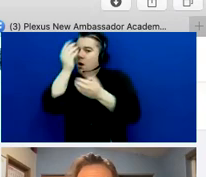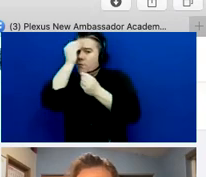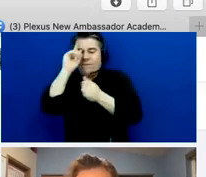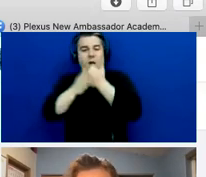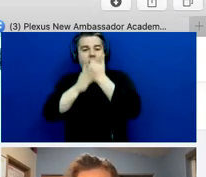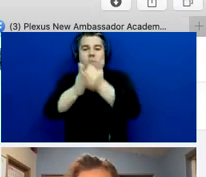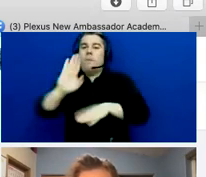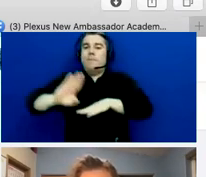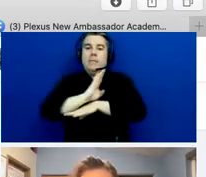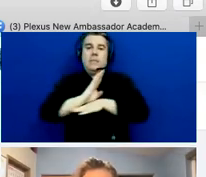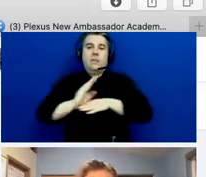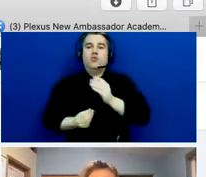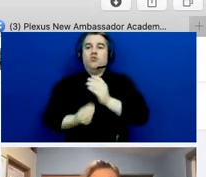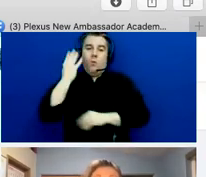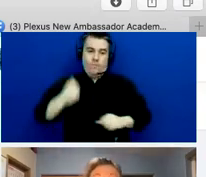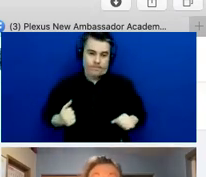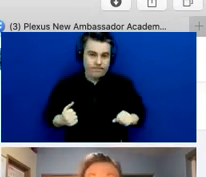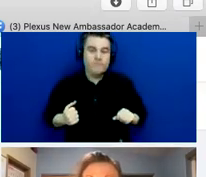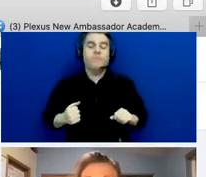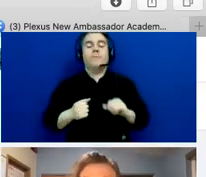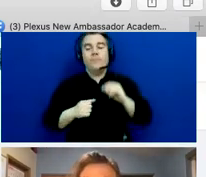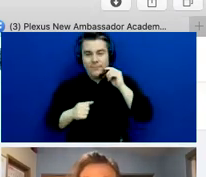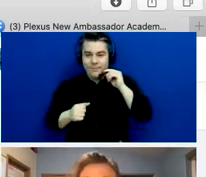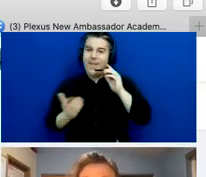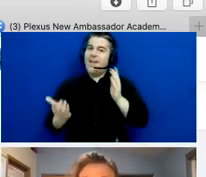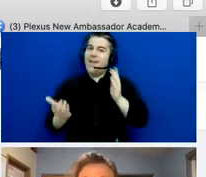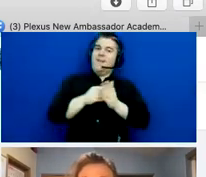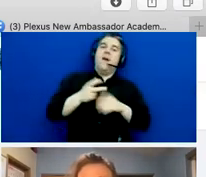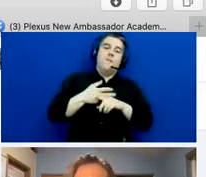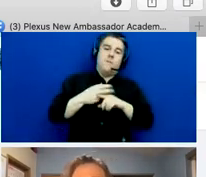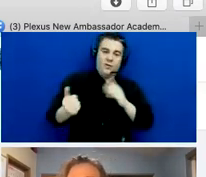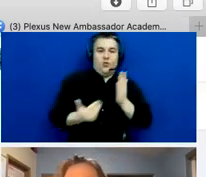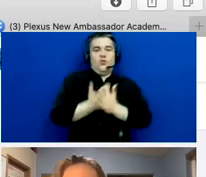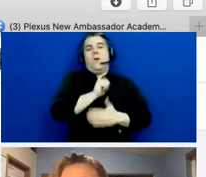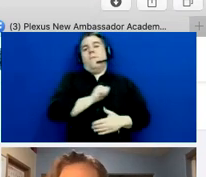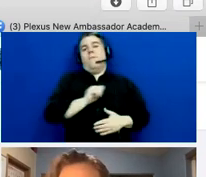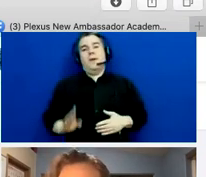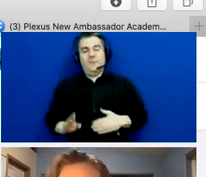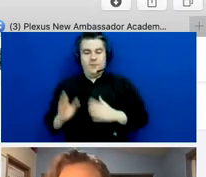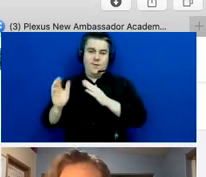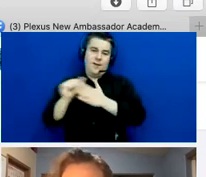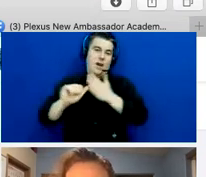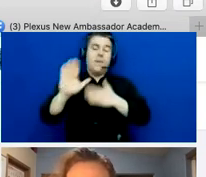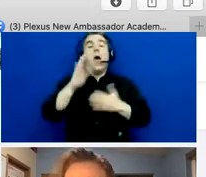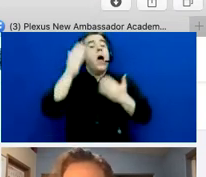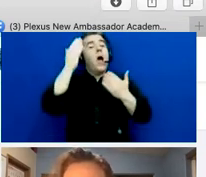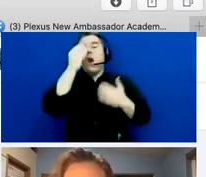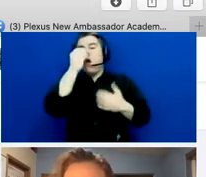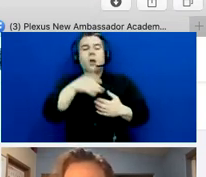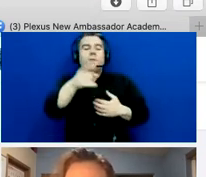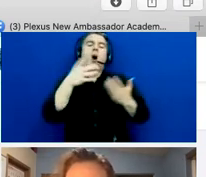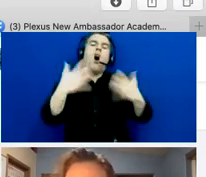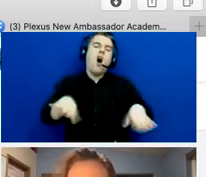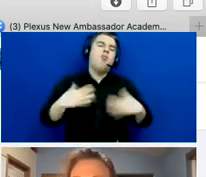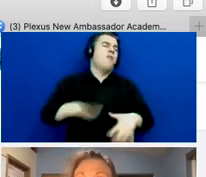growing your business. So that's, again, Plexus New Ambassador Academy. And I don't care if you're a new ambassador or if you've been with a company